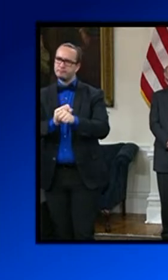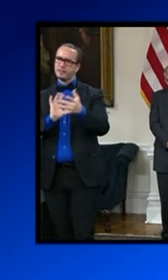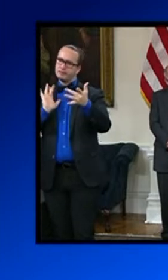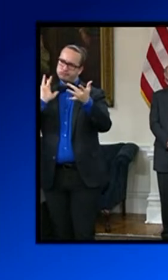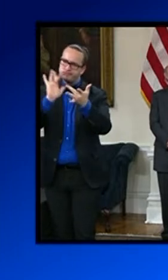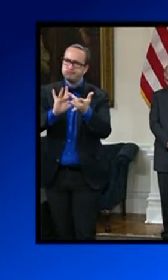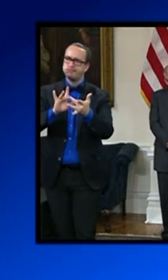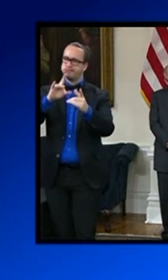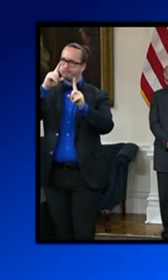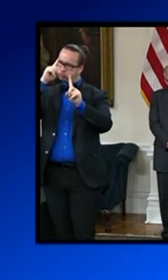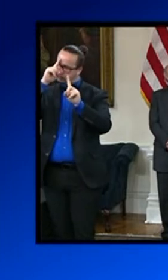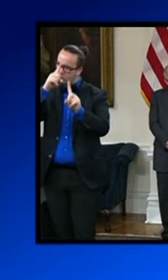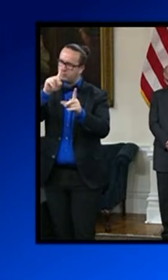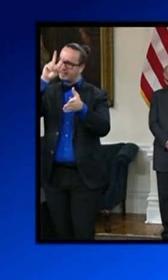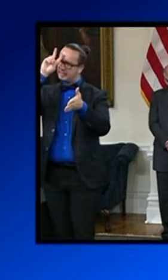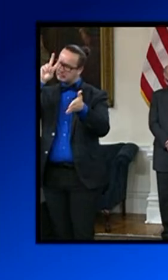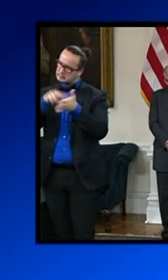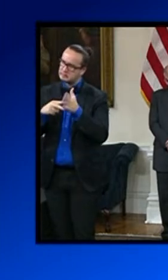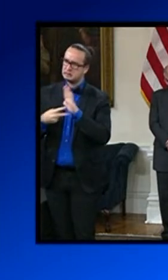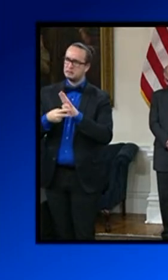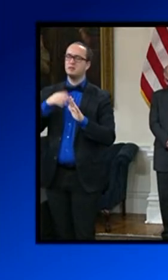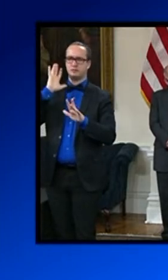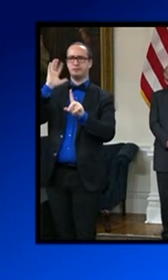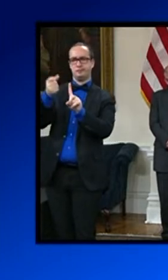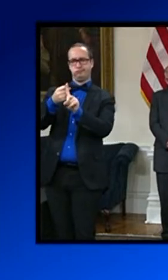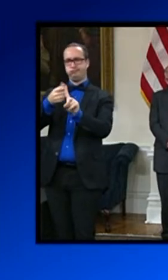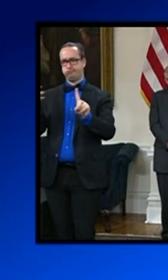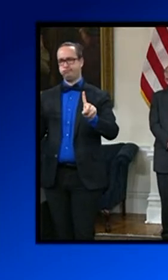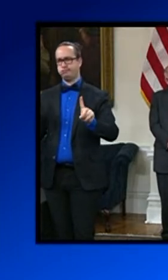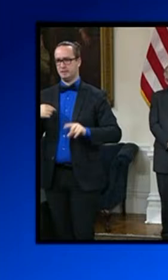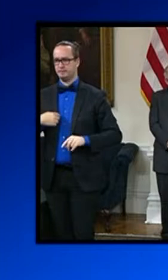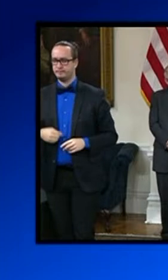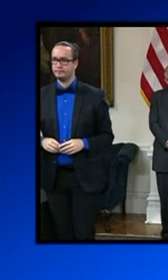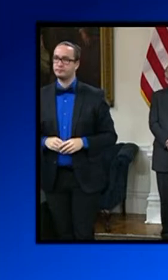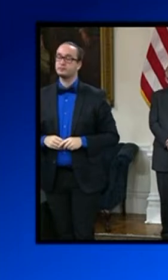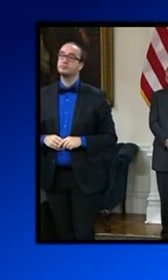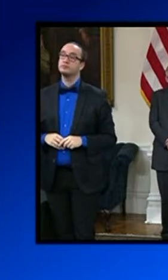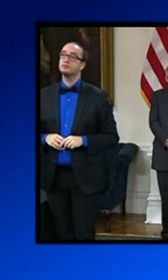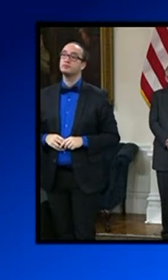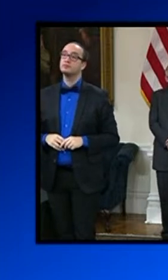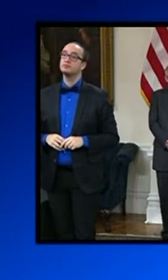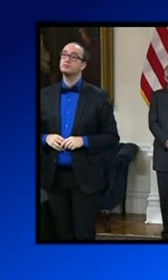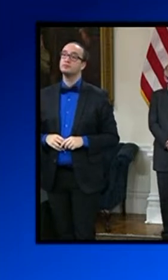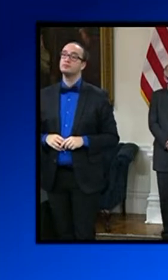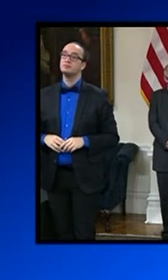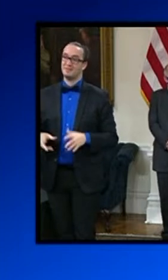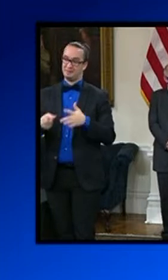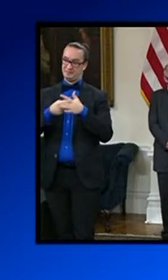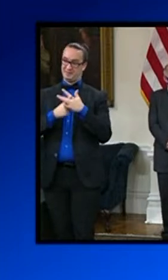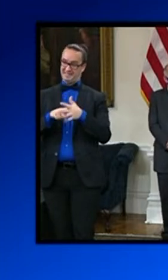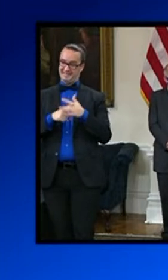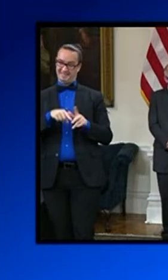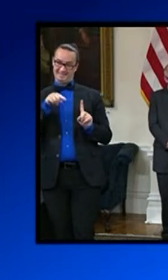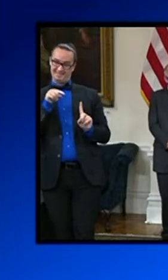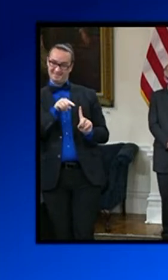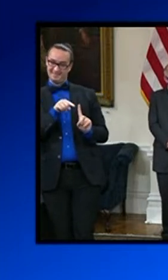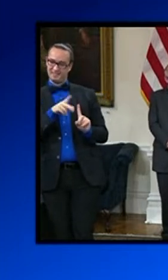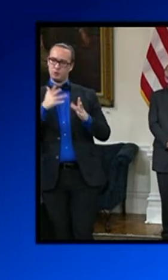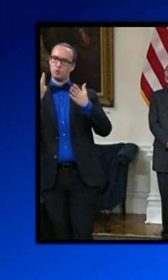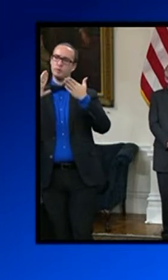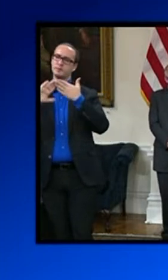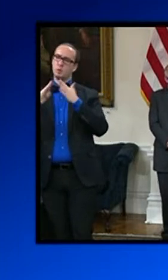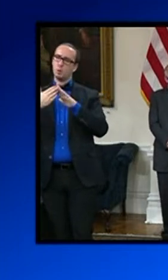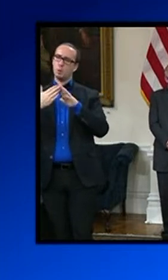Process. From the beginning and at the core, this is a partner-focused effort with community-based solutions. The process is a